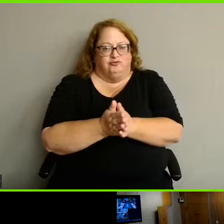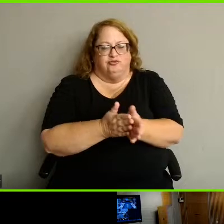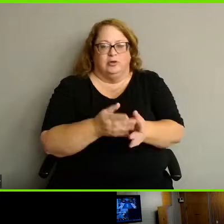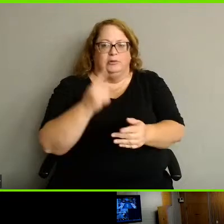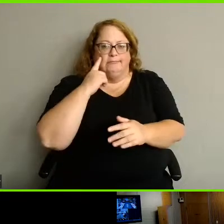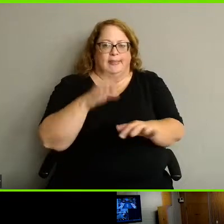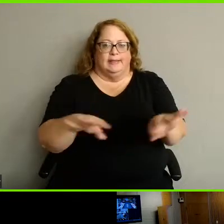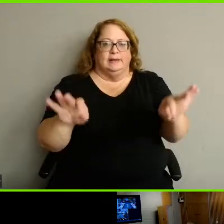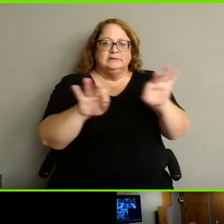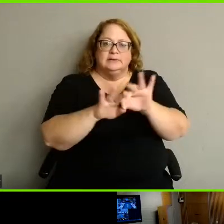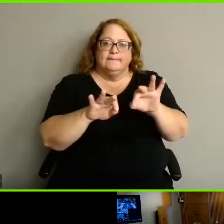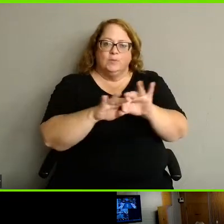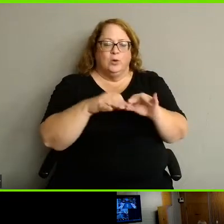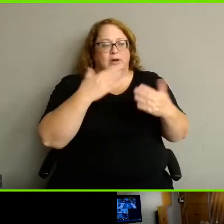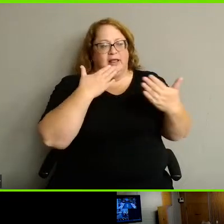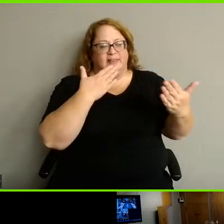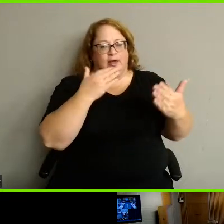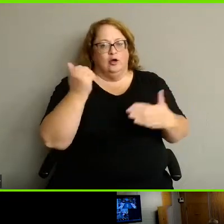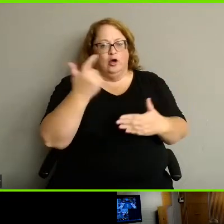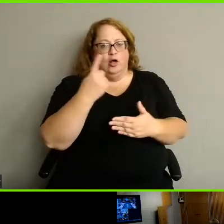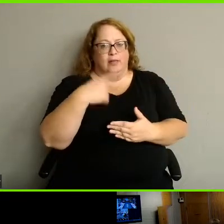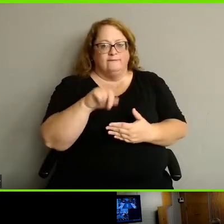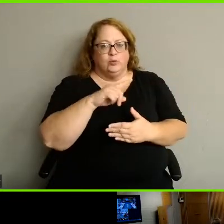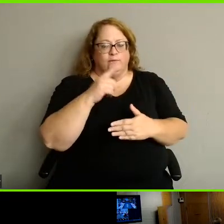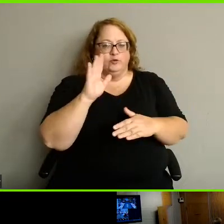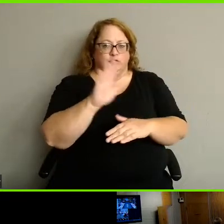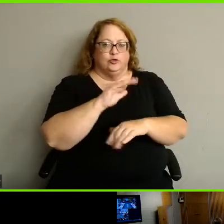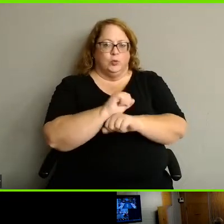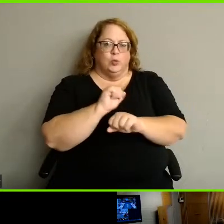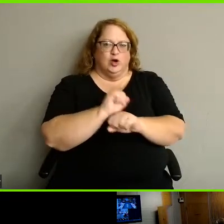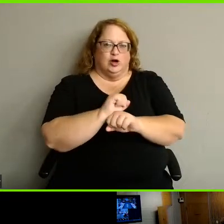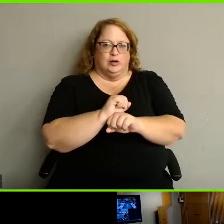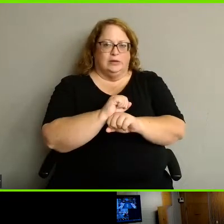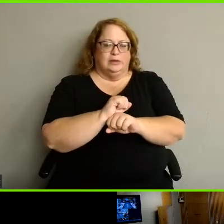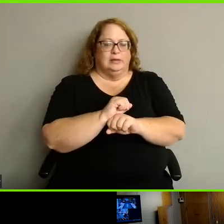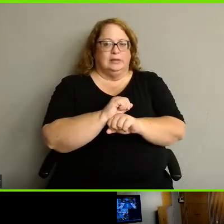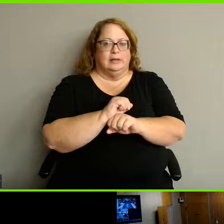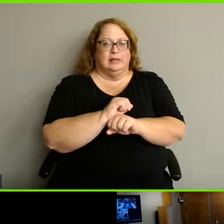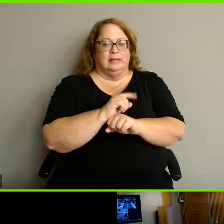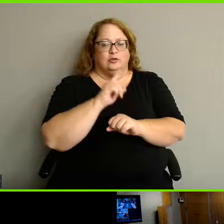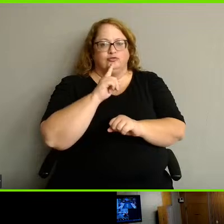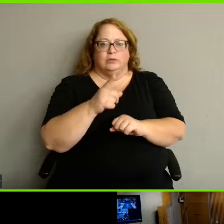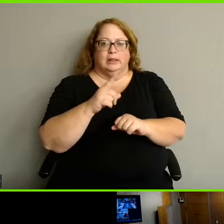is so important, and I thank all of you for the work that you're doing.